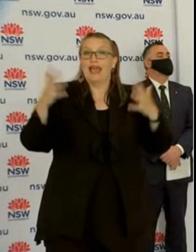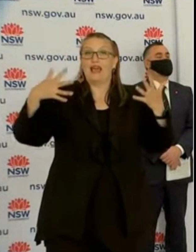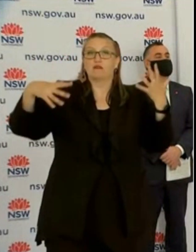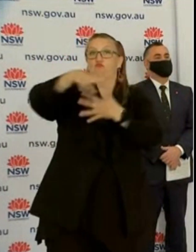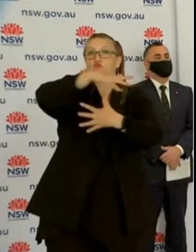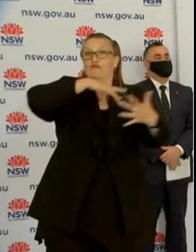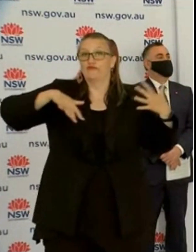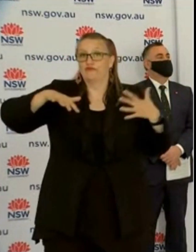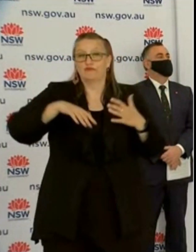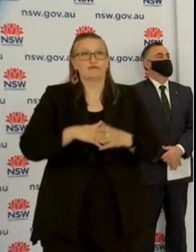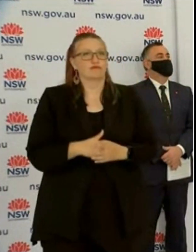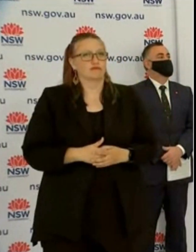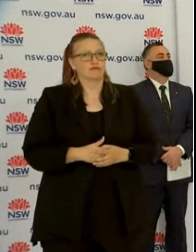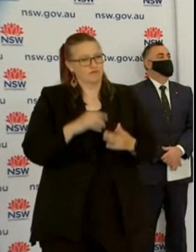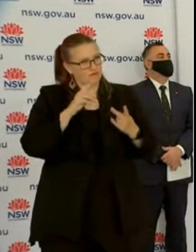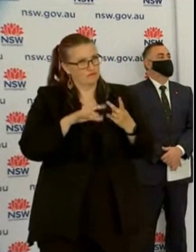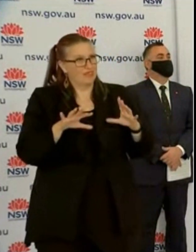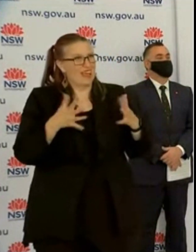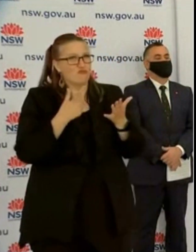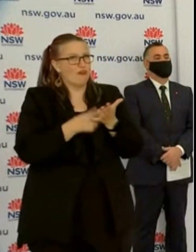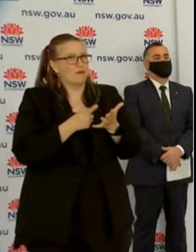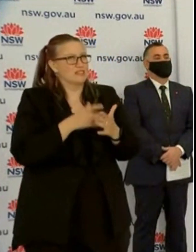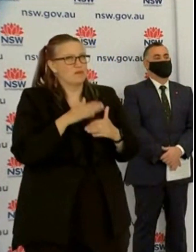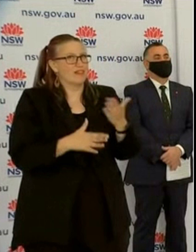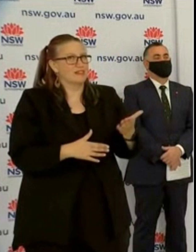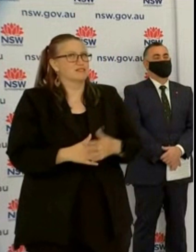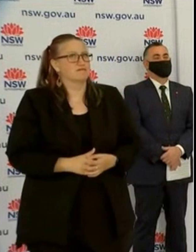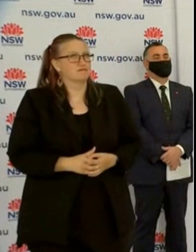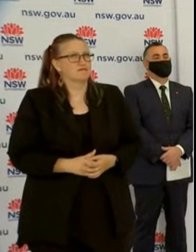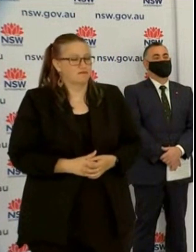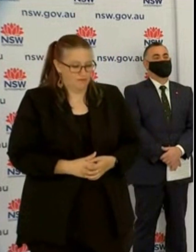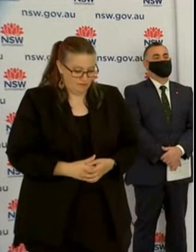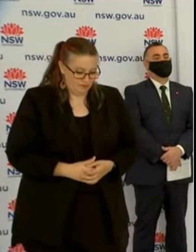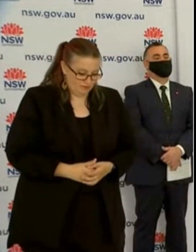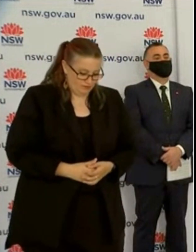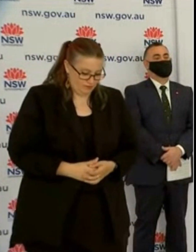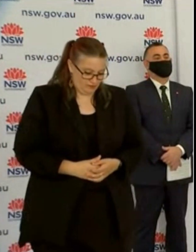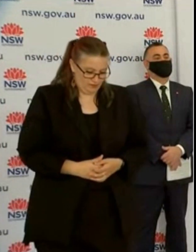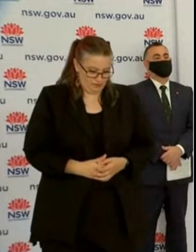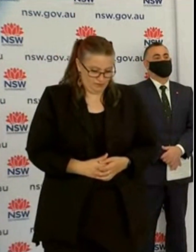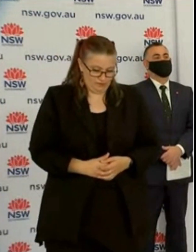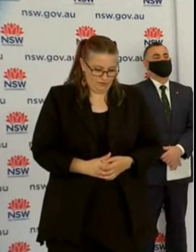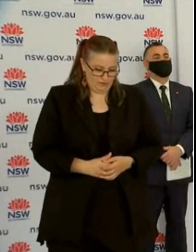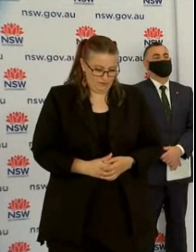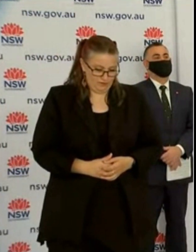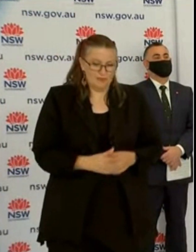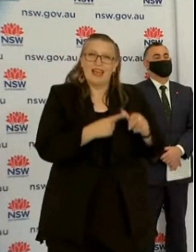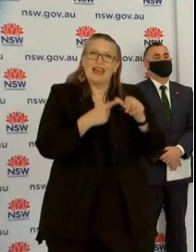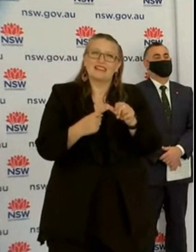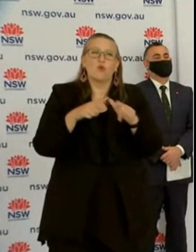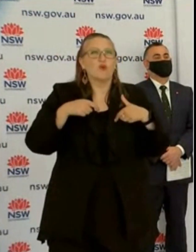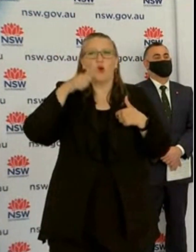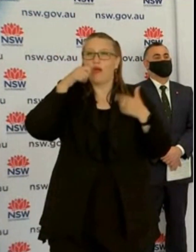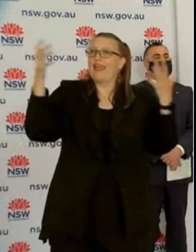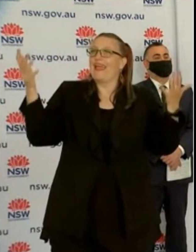lower airflow? And was there any recommendation made around that? So we know that ventilation is very